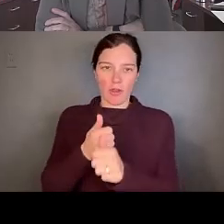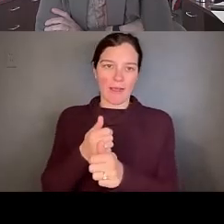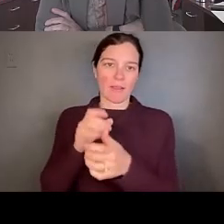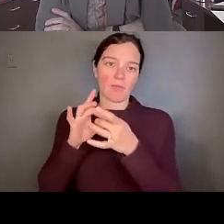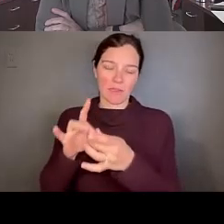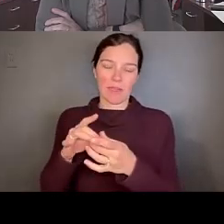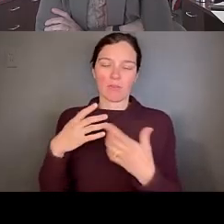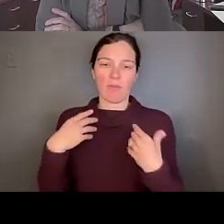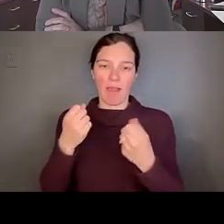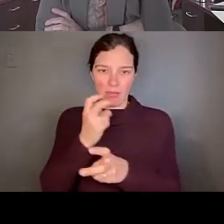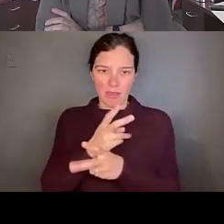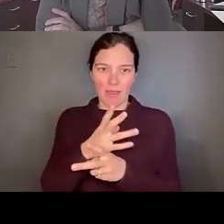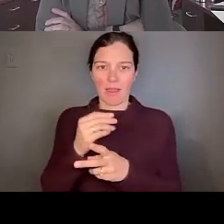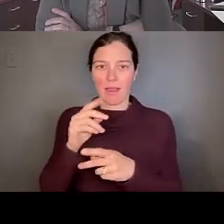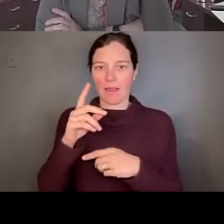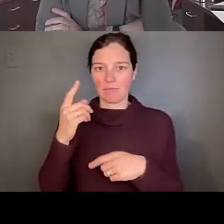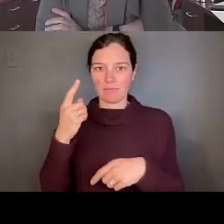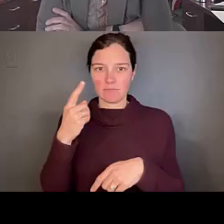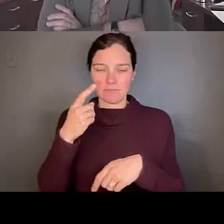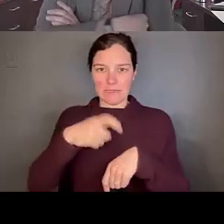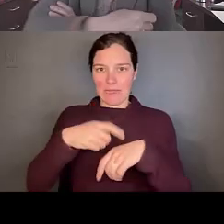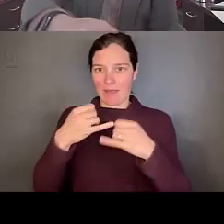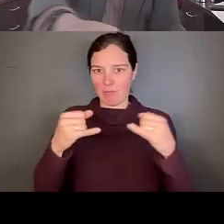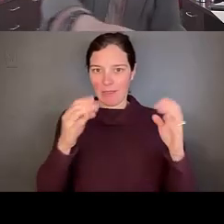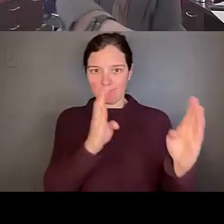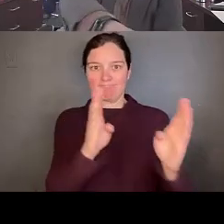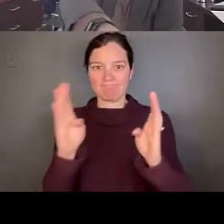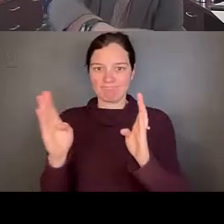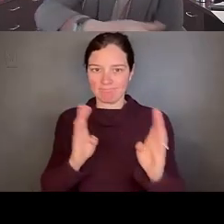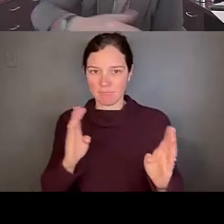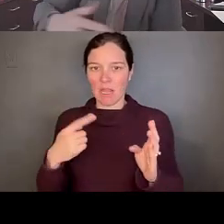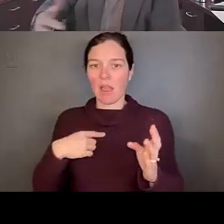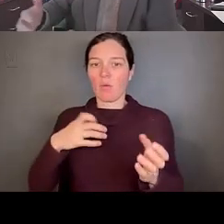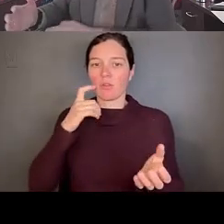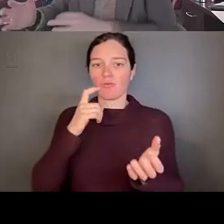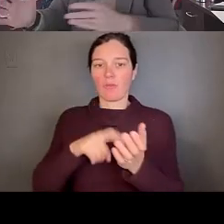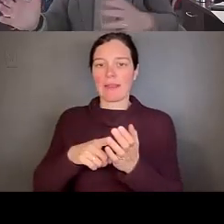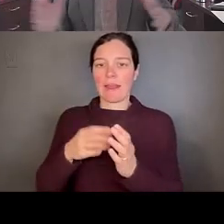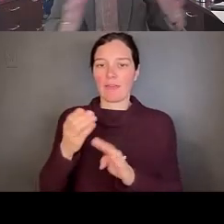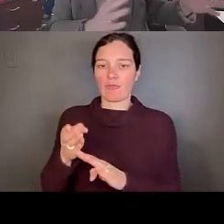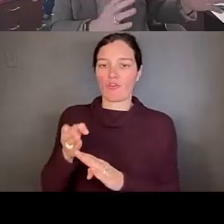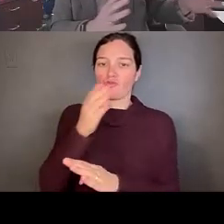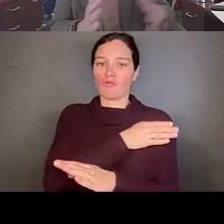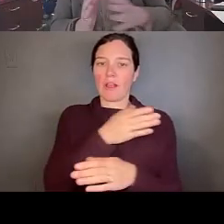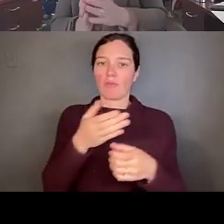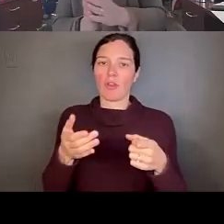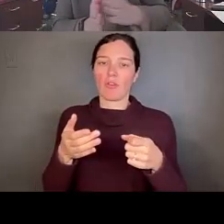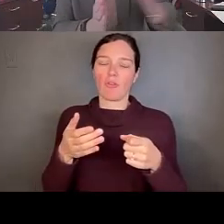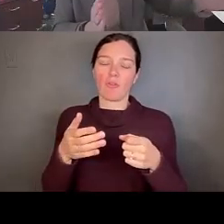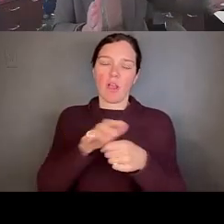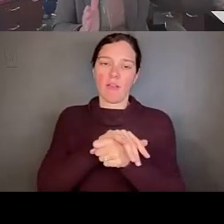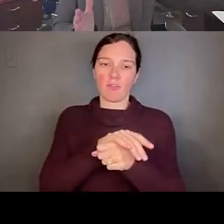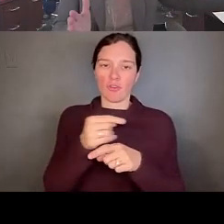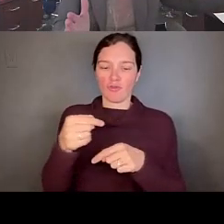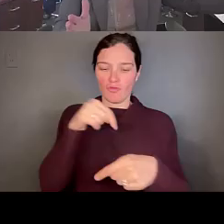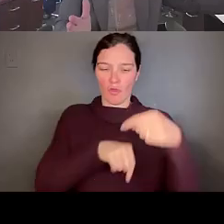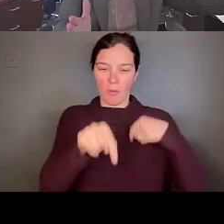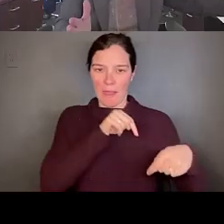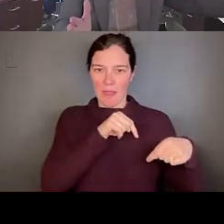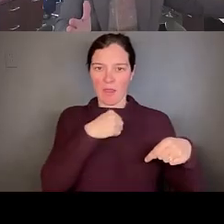healthcare and the dates at which they start. I want to recognize that there's retro coverage rollback, so we can't go